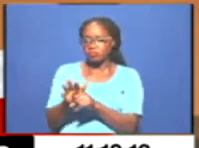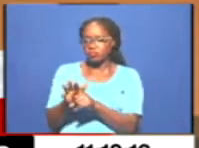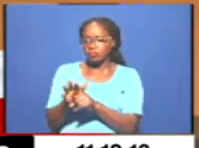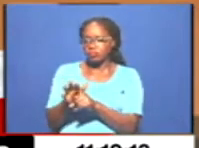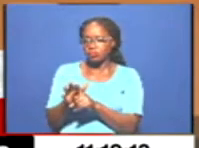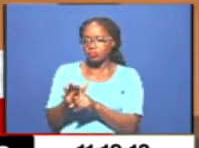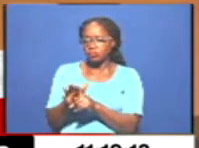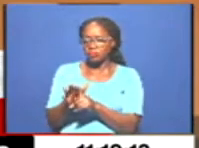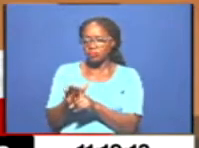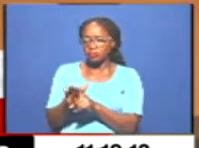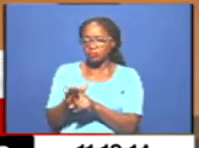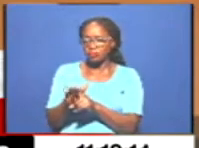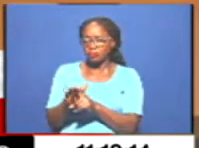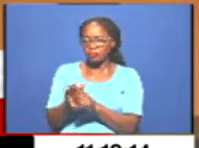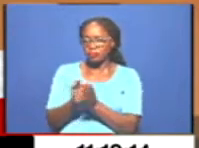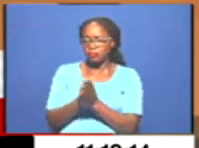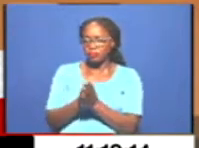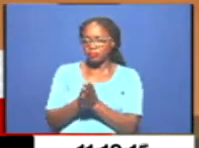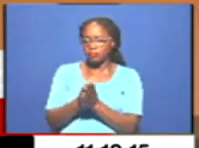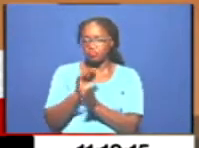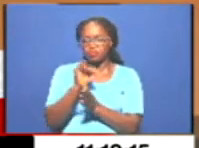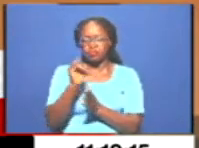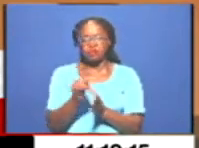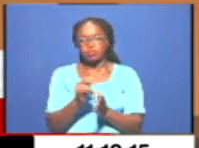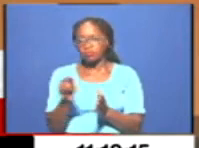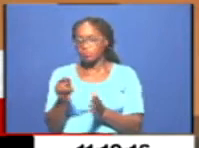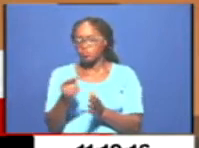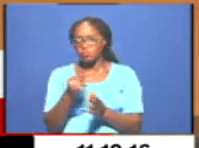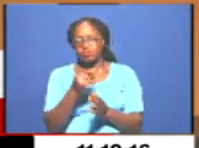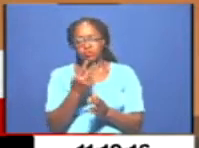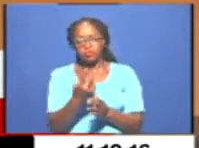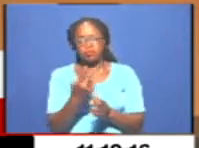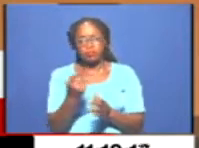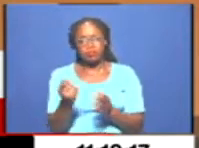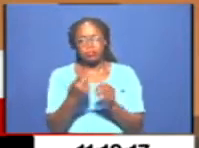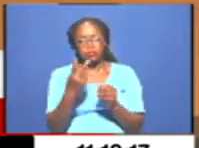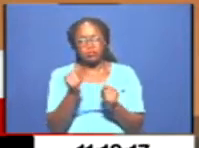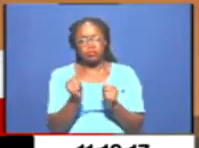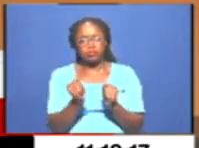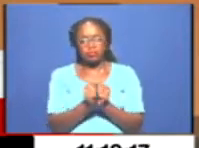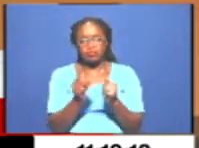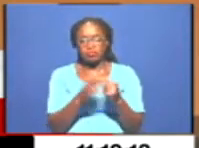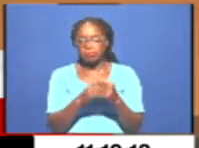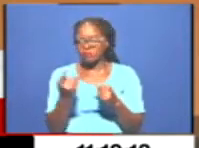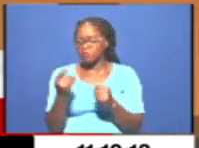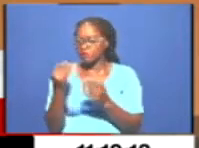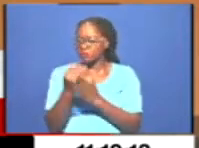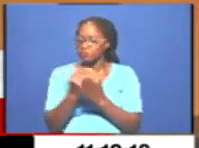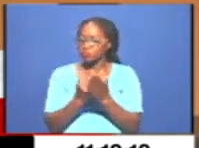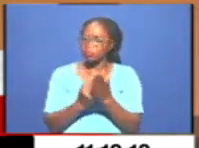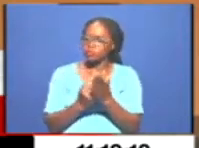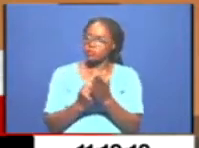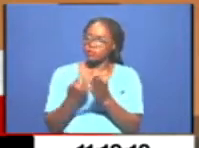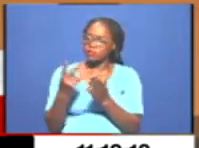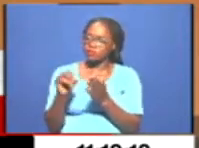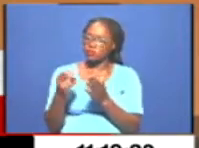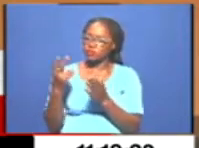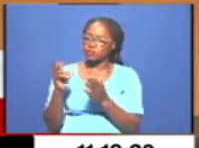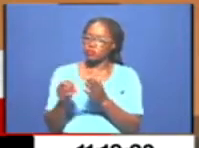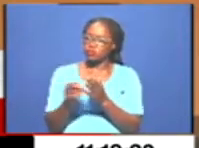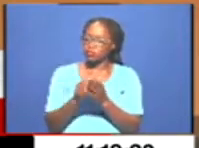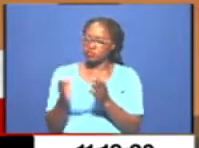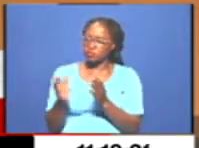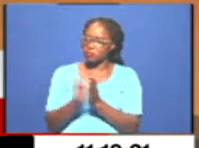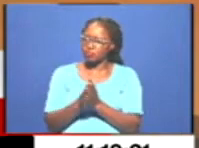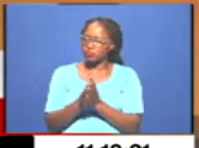January, February 2019. Yes. And then the ones we had scheduled them in 2020. Unfortunately, we could not